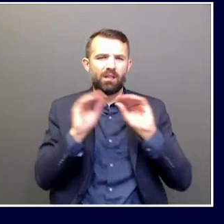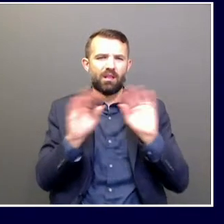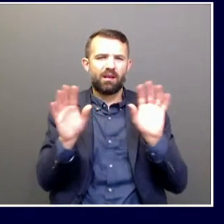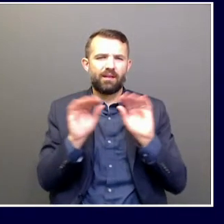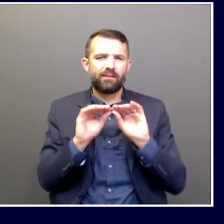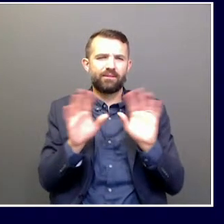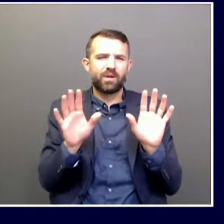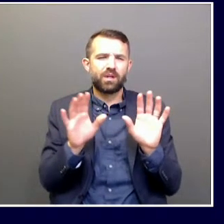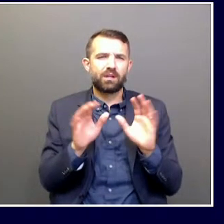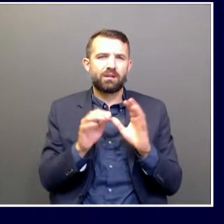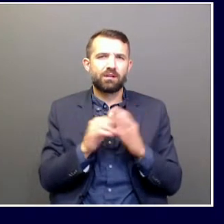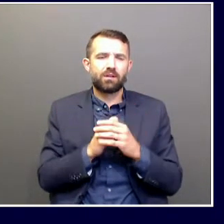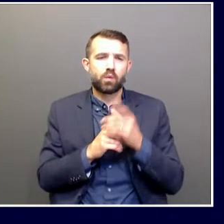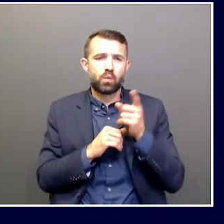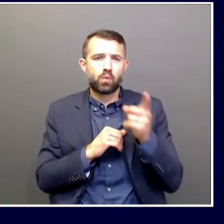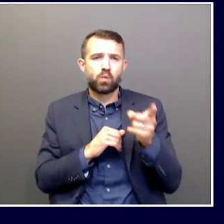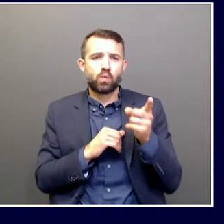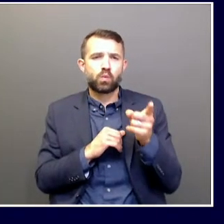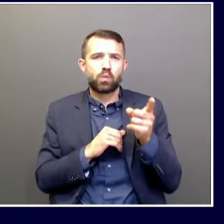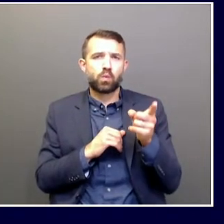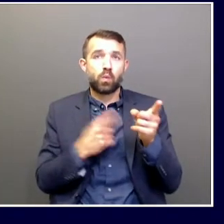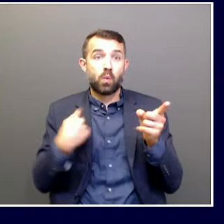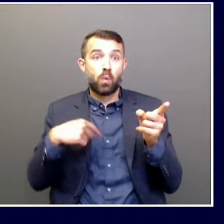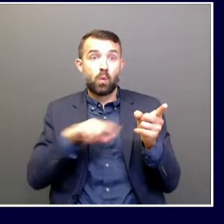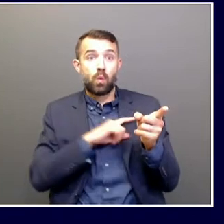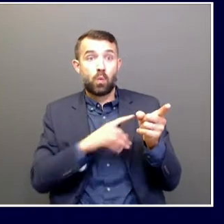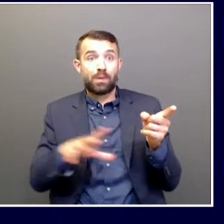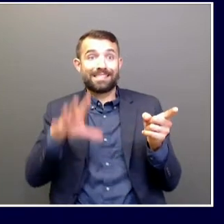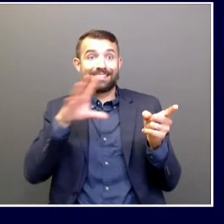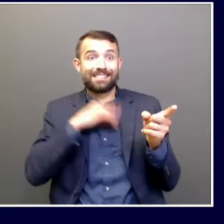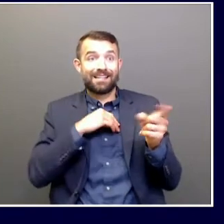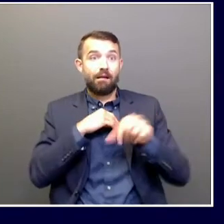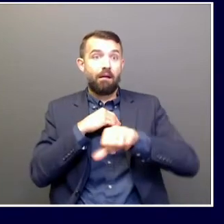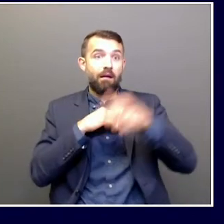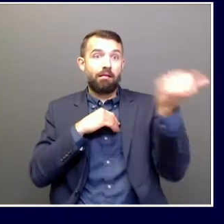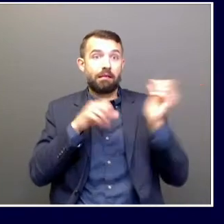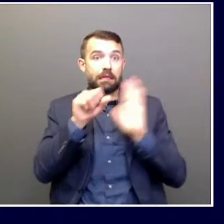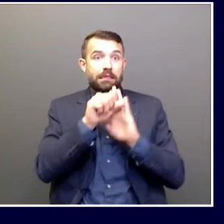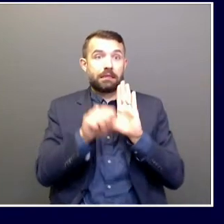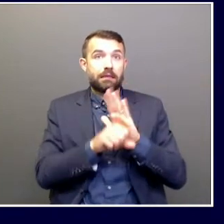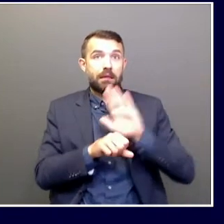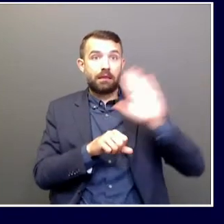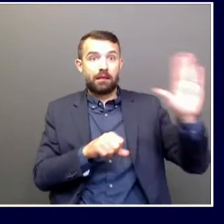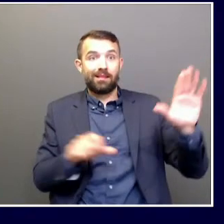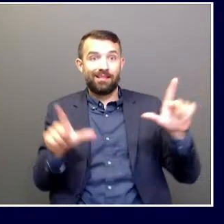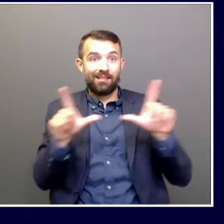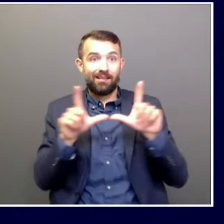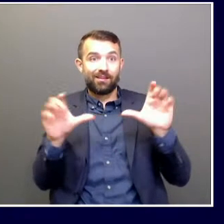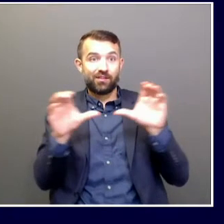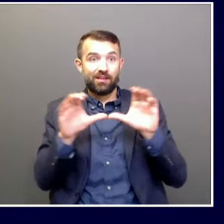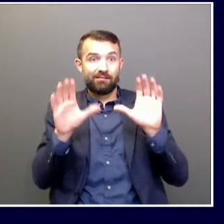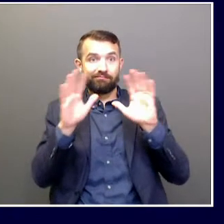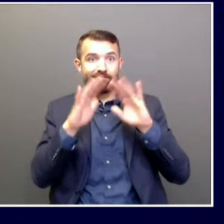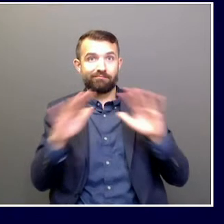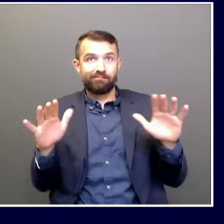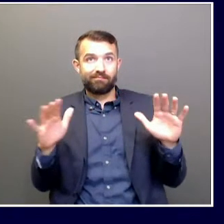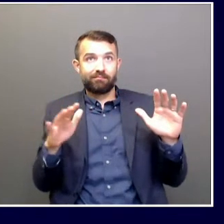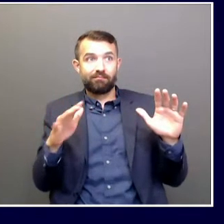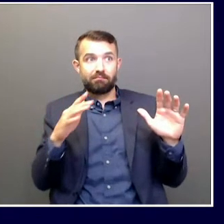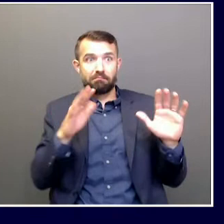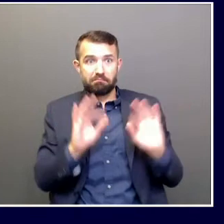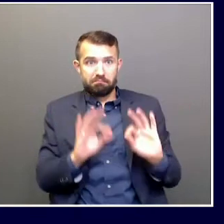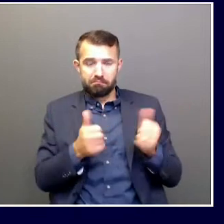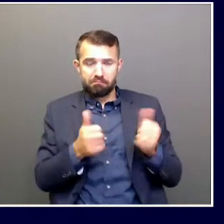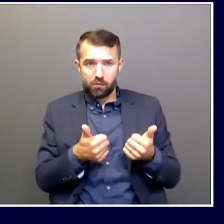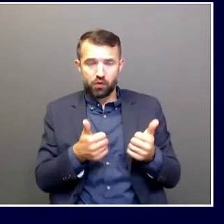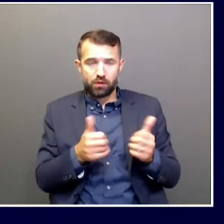it's no secret that the staffing shortage is a national problem, but has the state kind of put out an active call, as we've seen some other